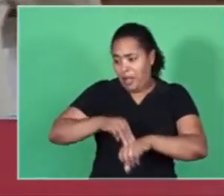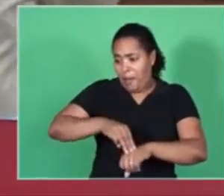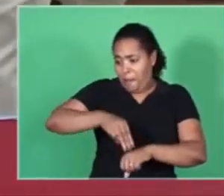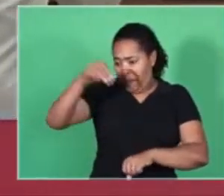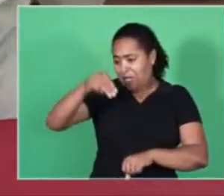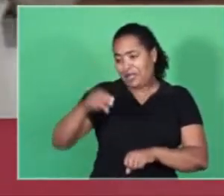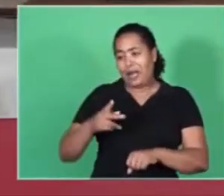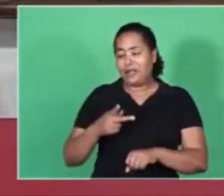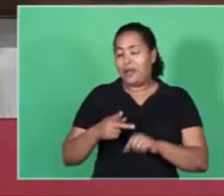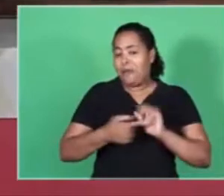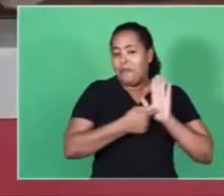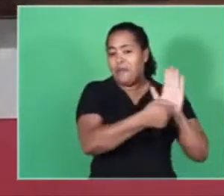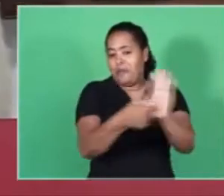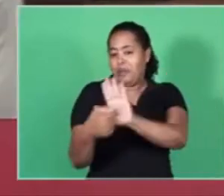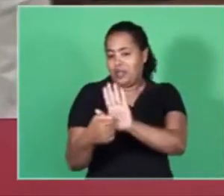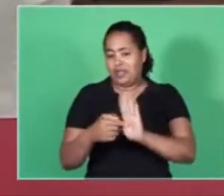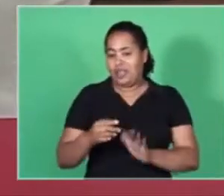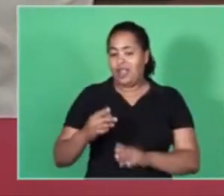doesn't exist.